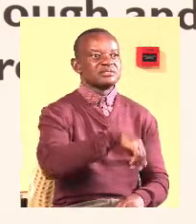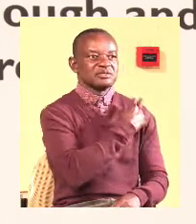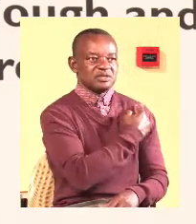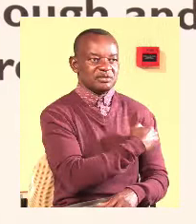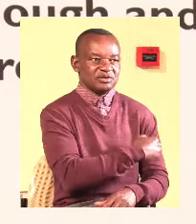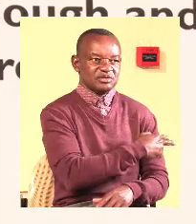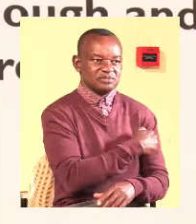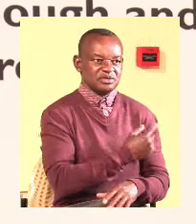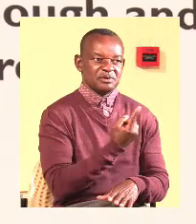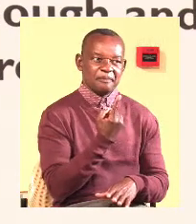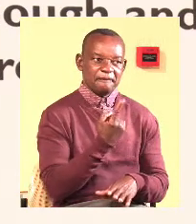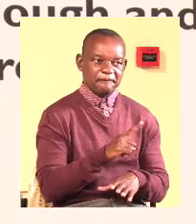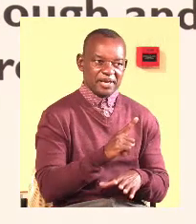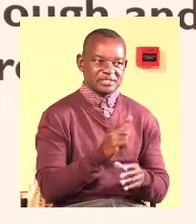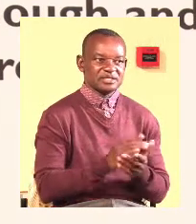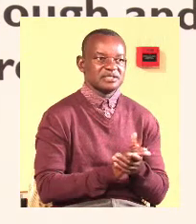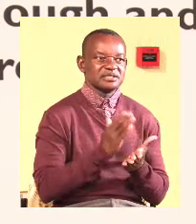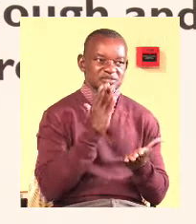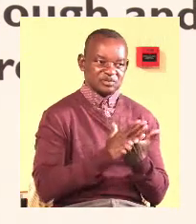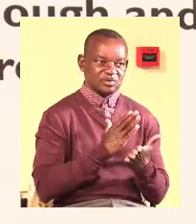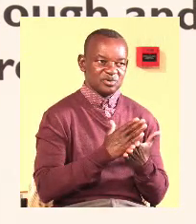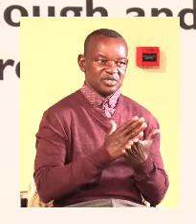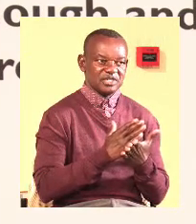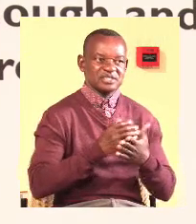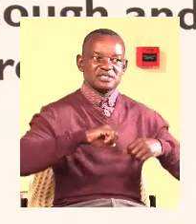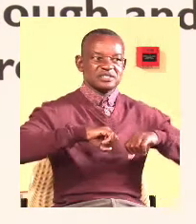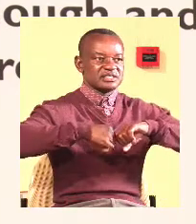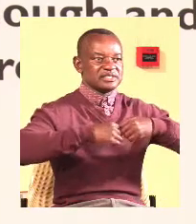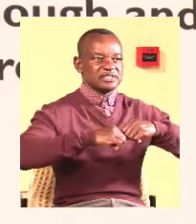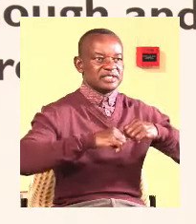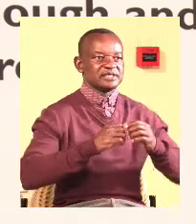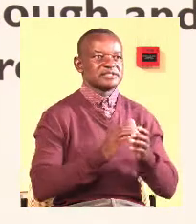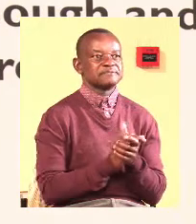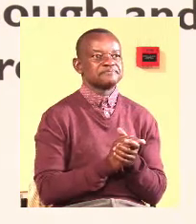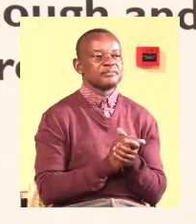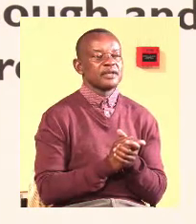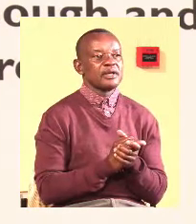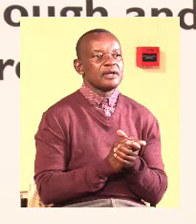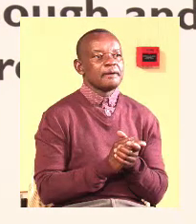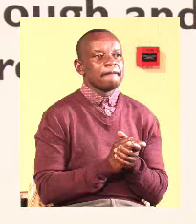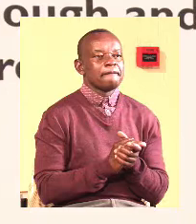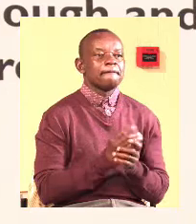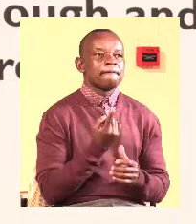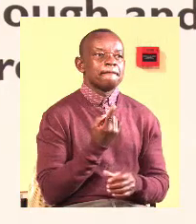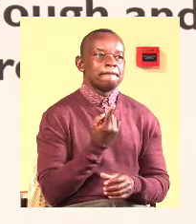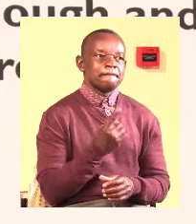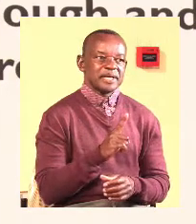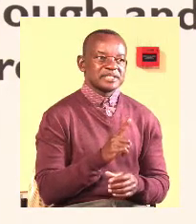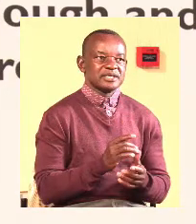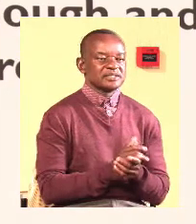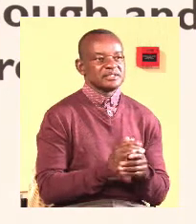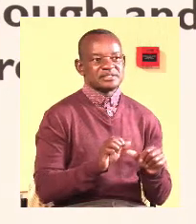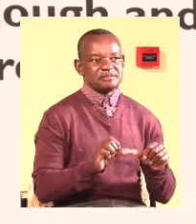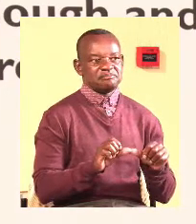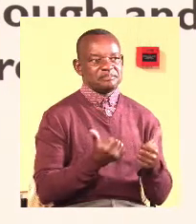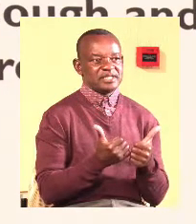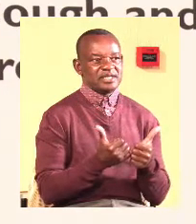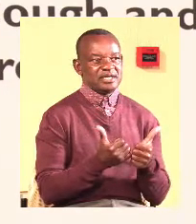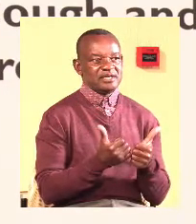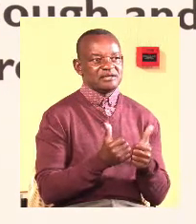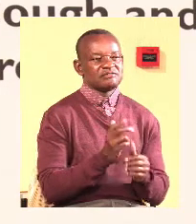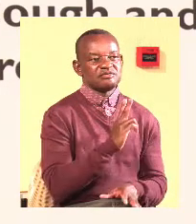and therefore our position remains that if only people could voluntarily comply with the laws, then we really will